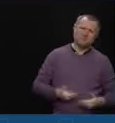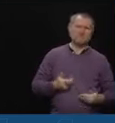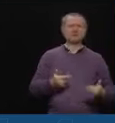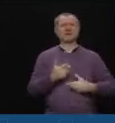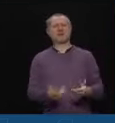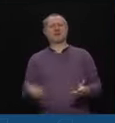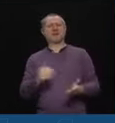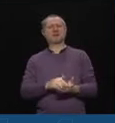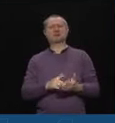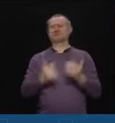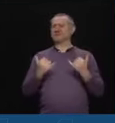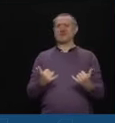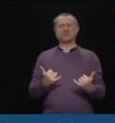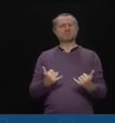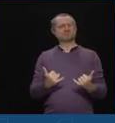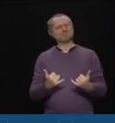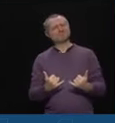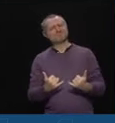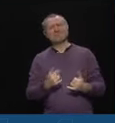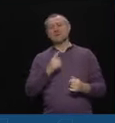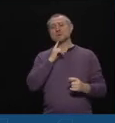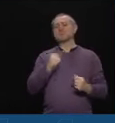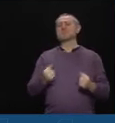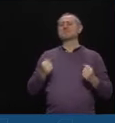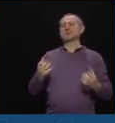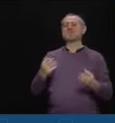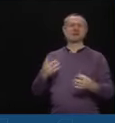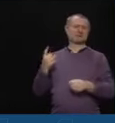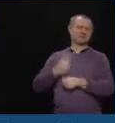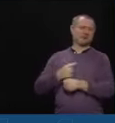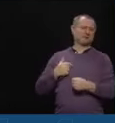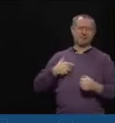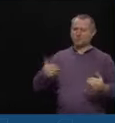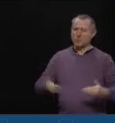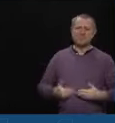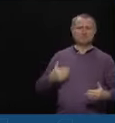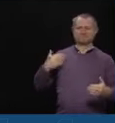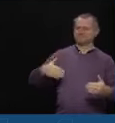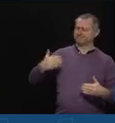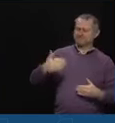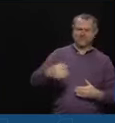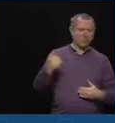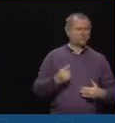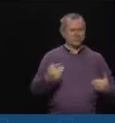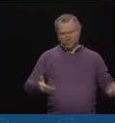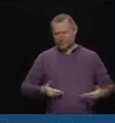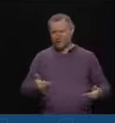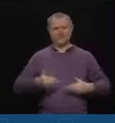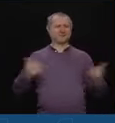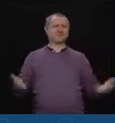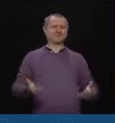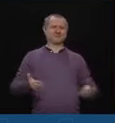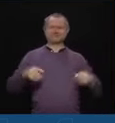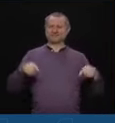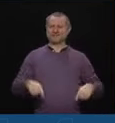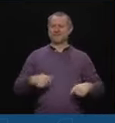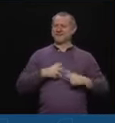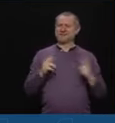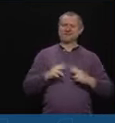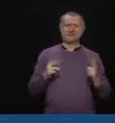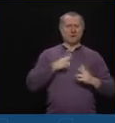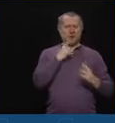today and many days beyond. You're always welcome in our city, and we are very, very appreciative